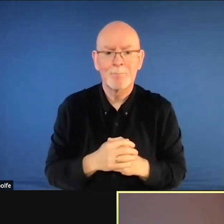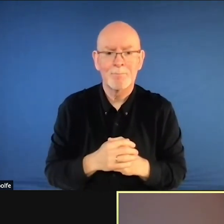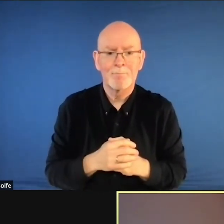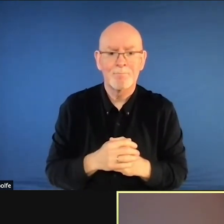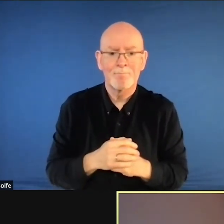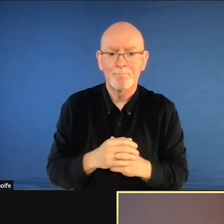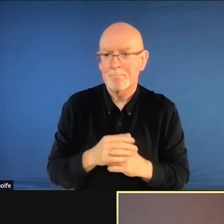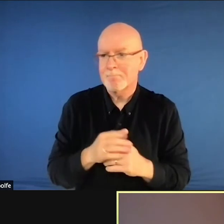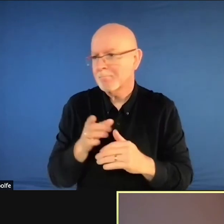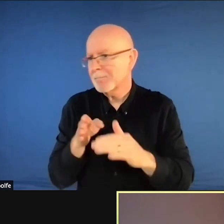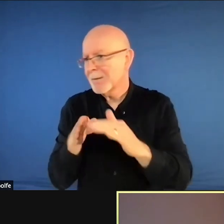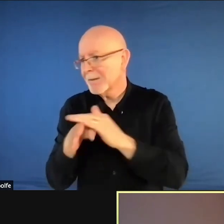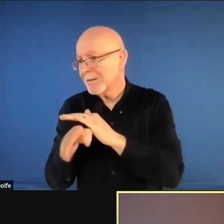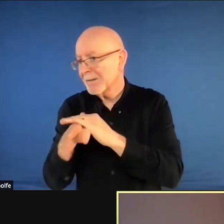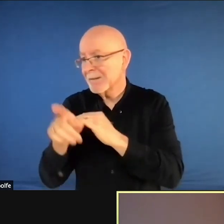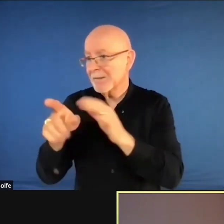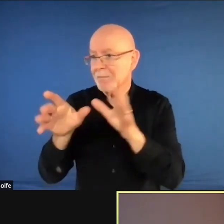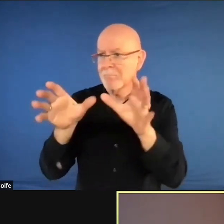settings.